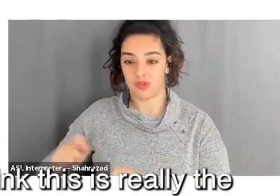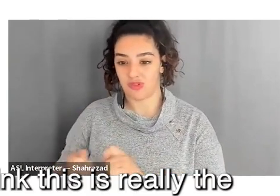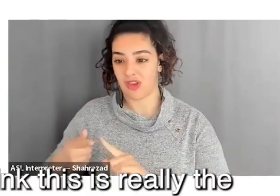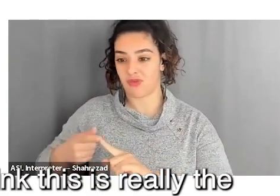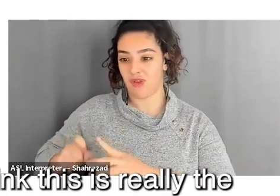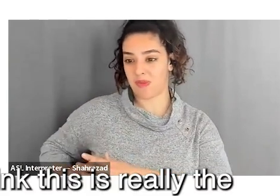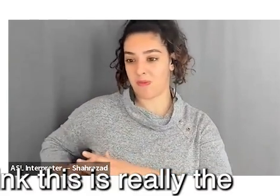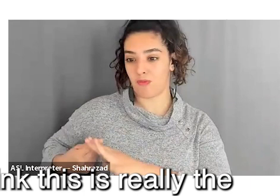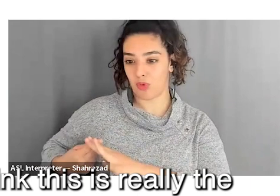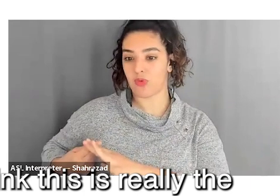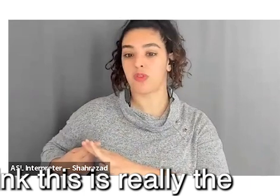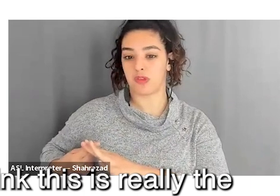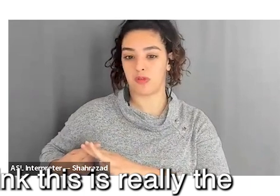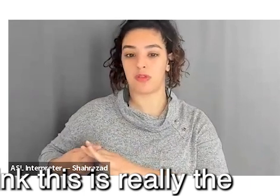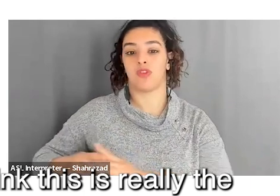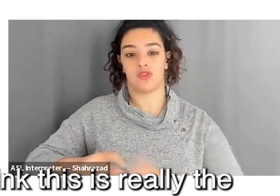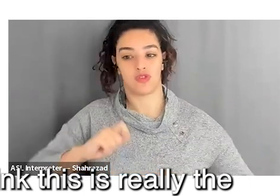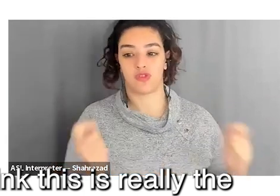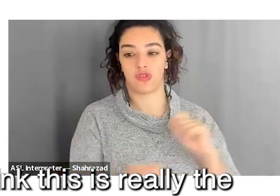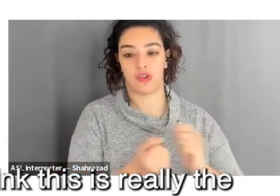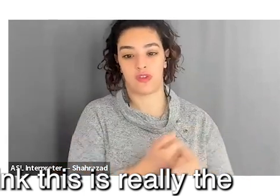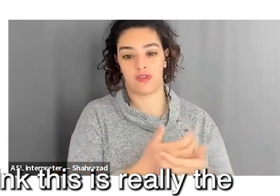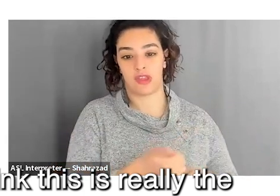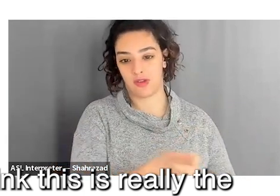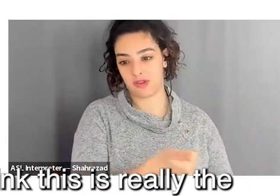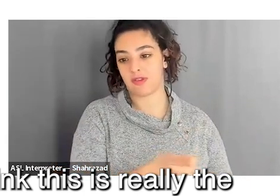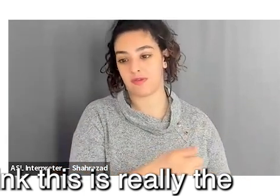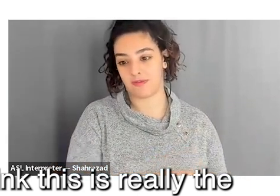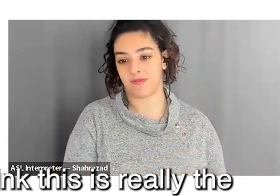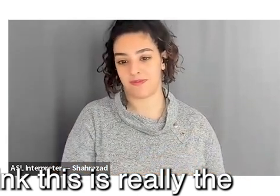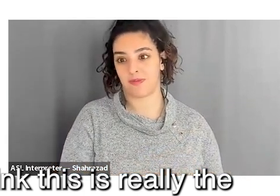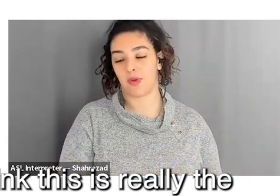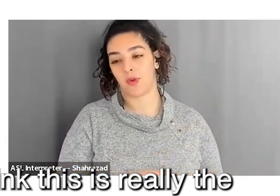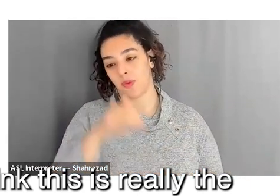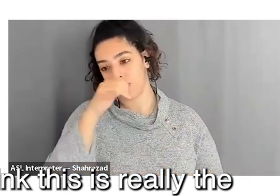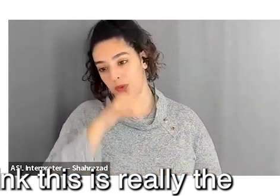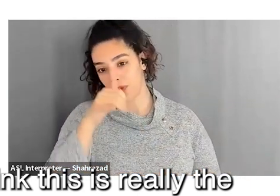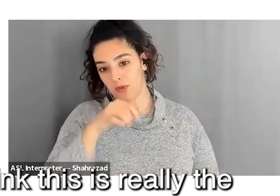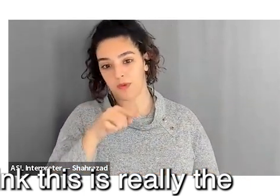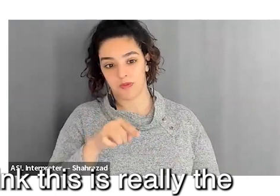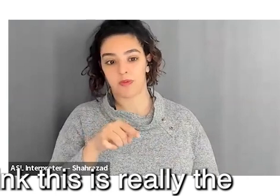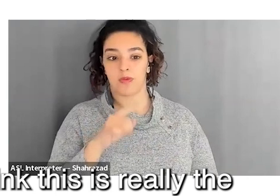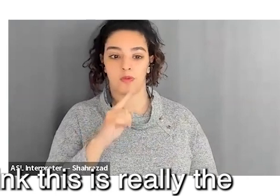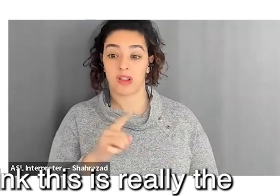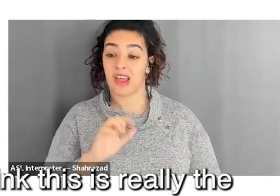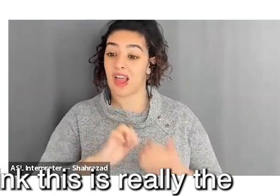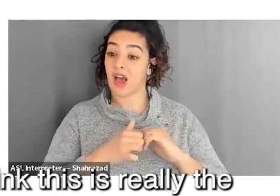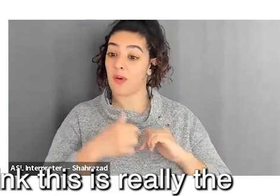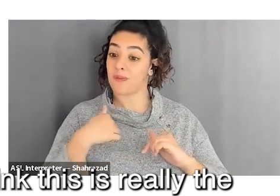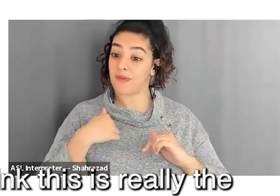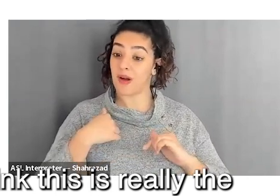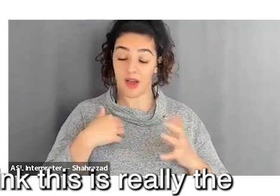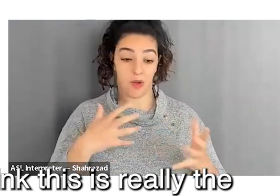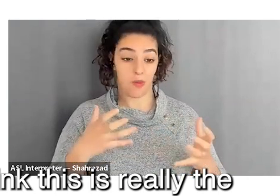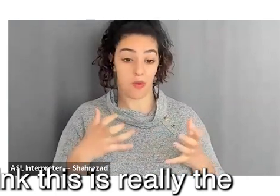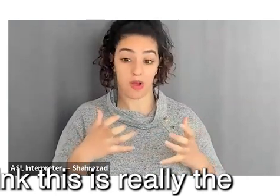Oh my days. Such a powerful quote. And this is how I exist, how I choose to exist, how I wish to